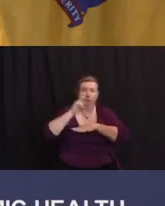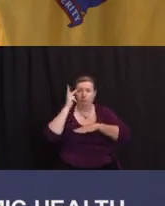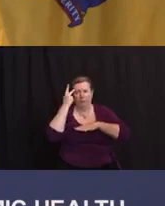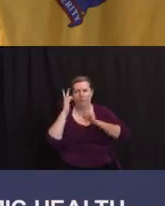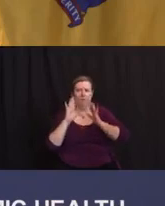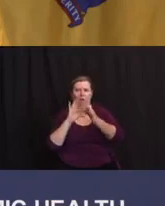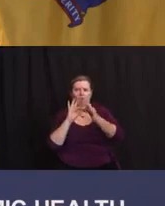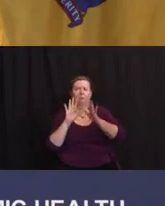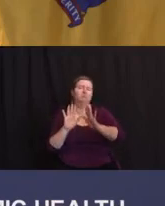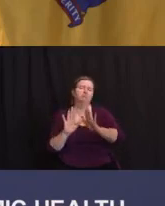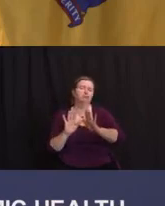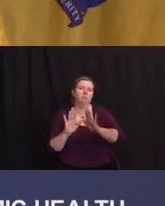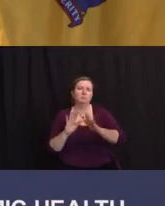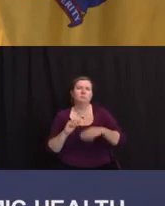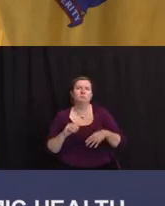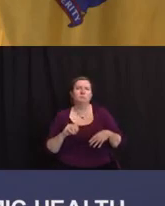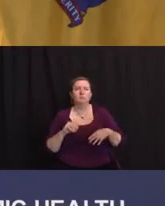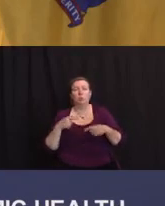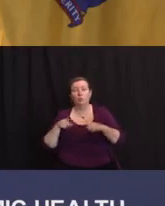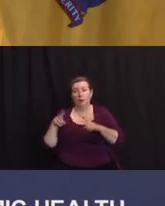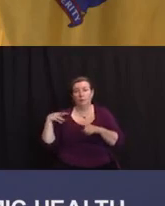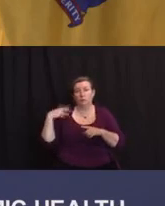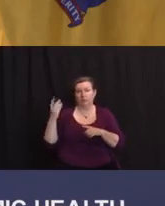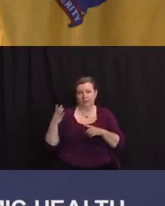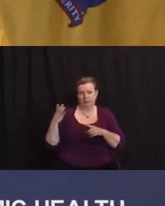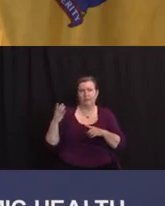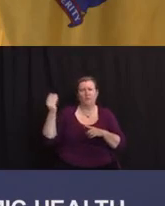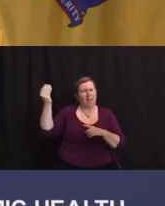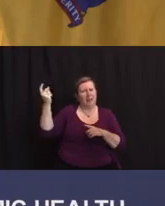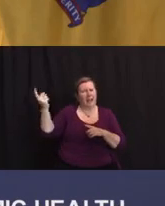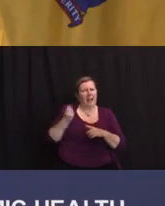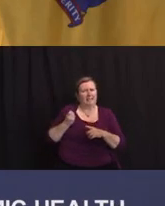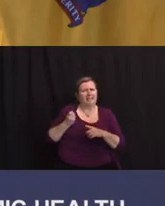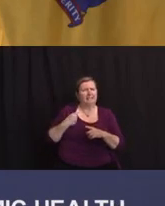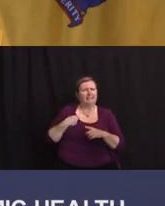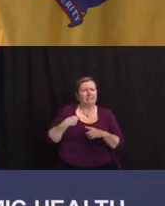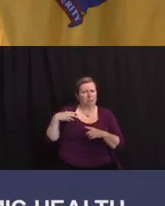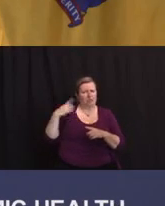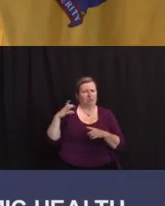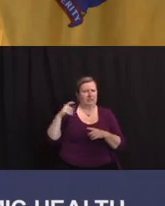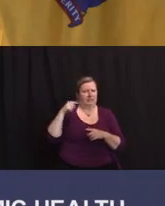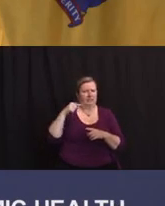I was in Washington for some very productive meetings, I have to say.